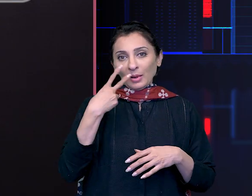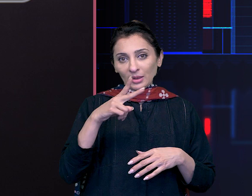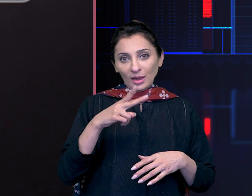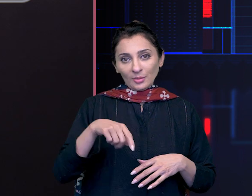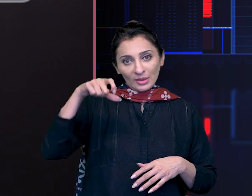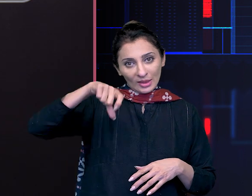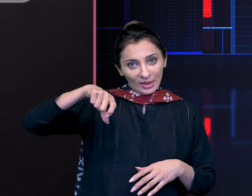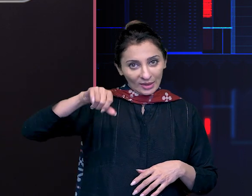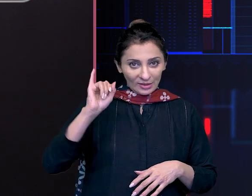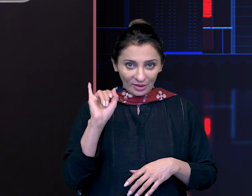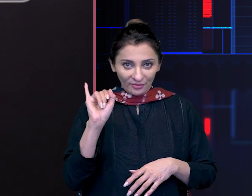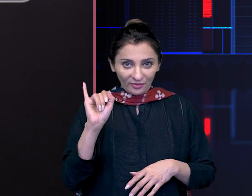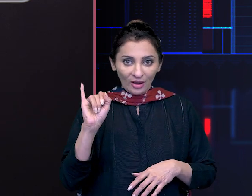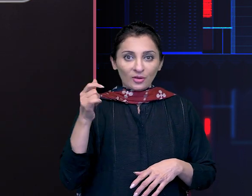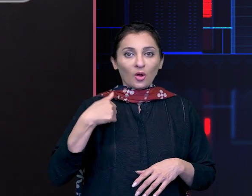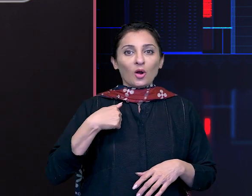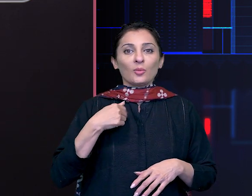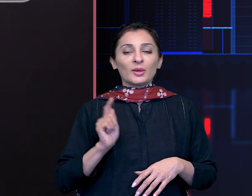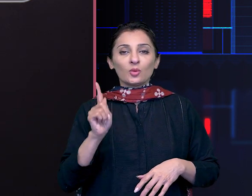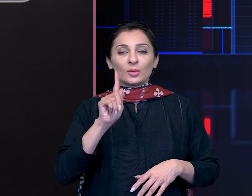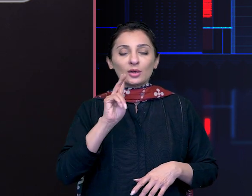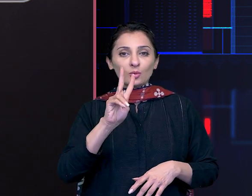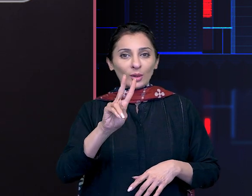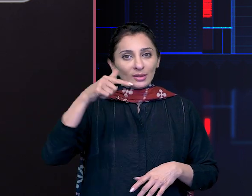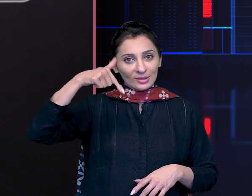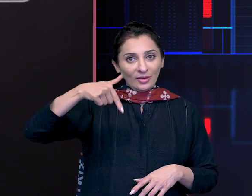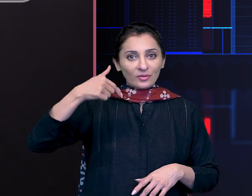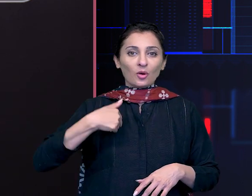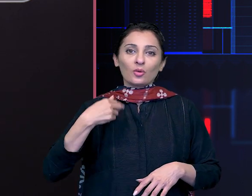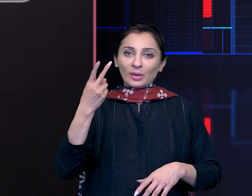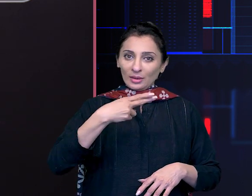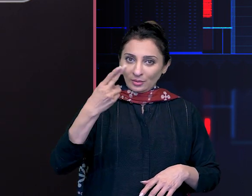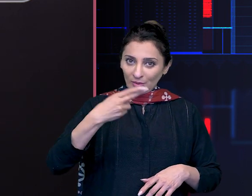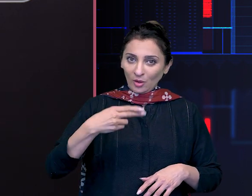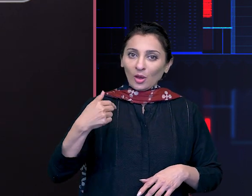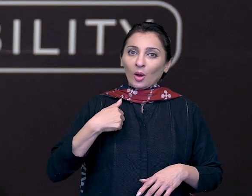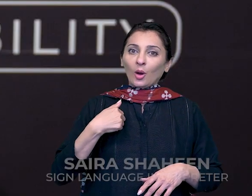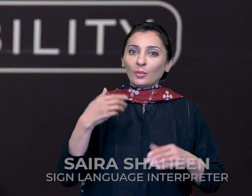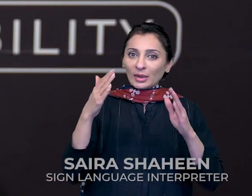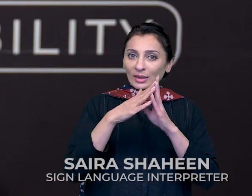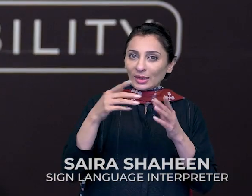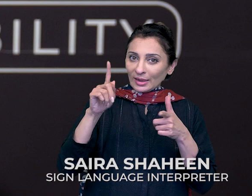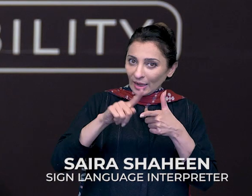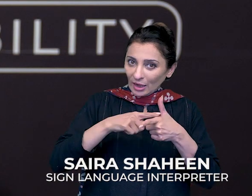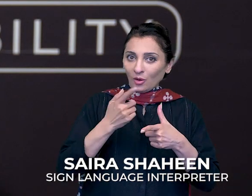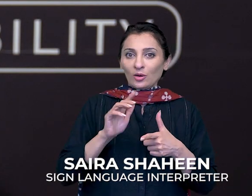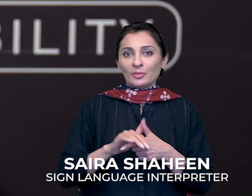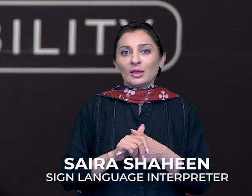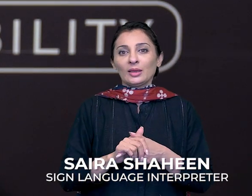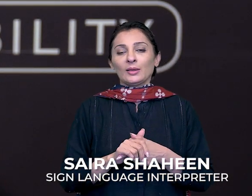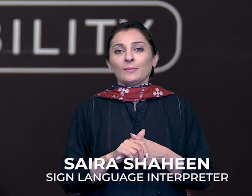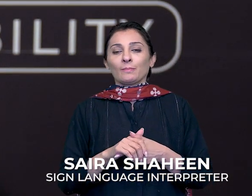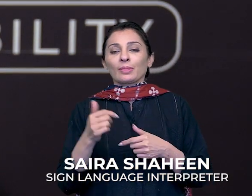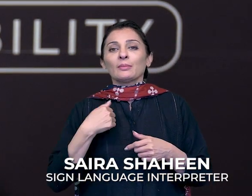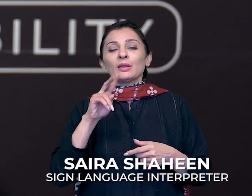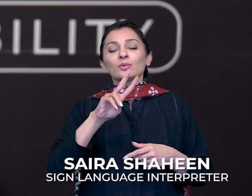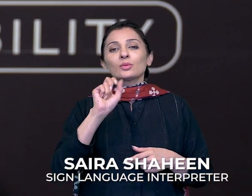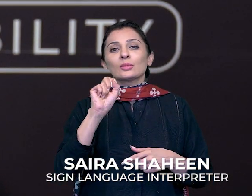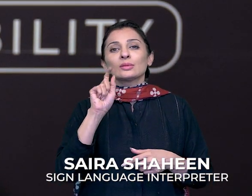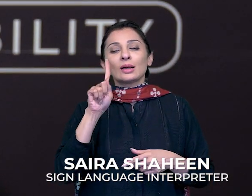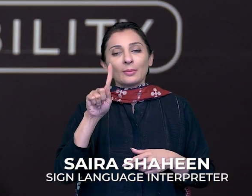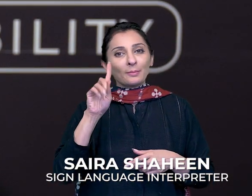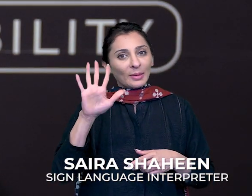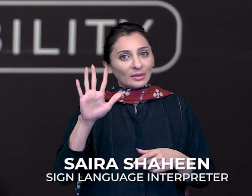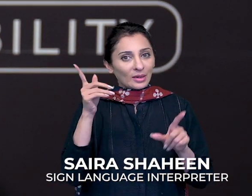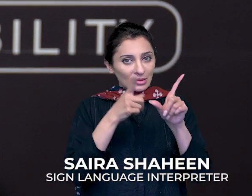My name is Kaiser Irfan. I'm 27 years old and I'm an artist residing in Lahore, Pakistan. So basically, I moved back to Lahore in 2015.